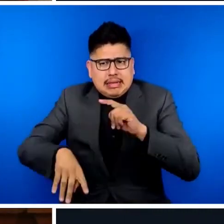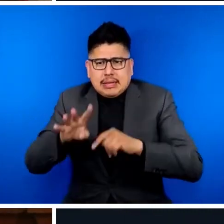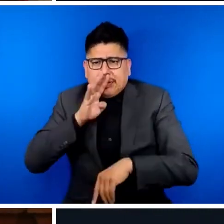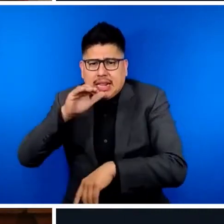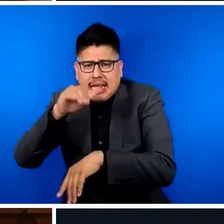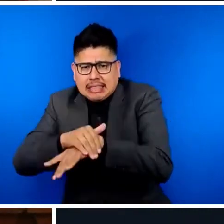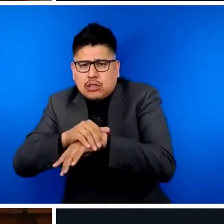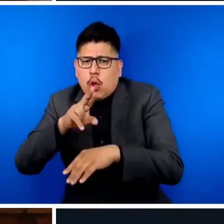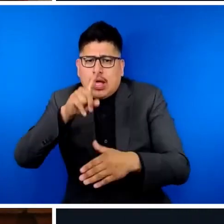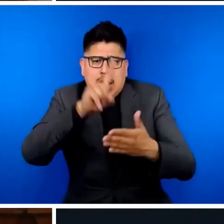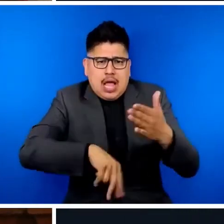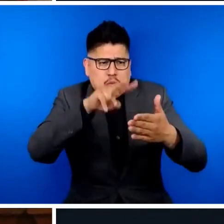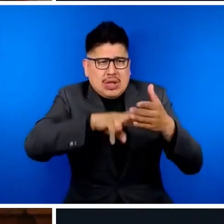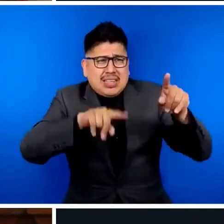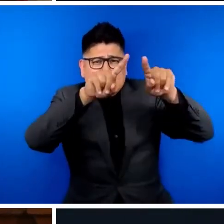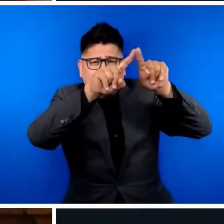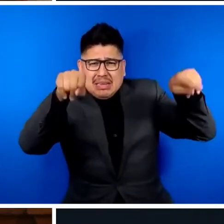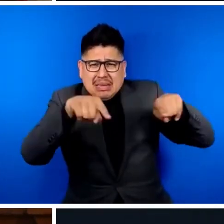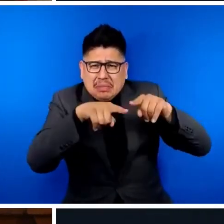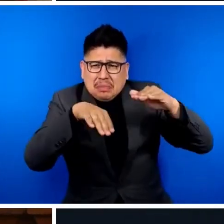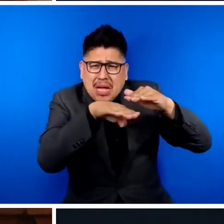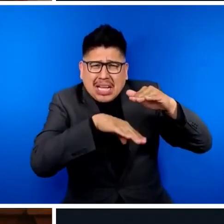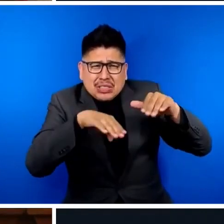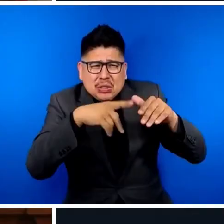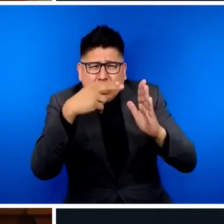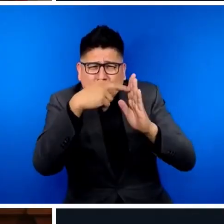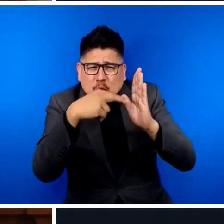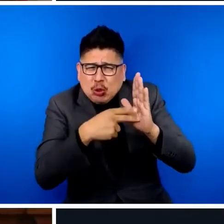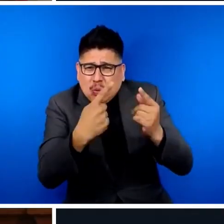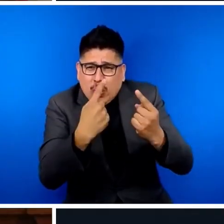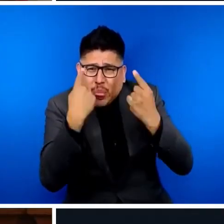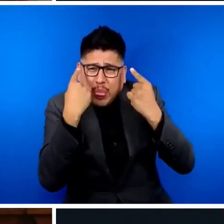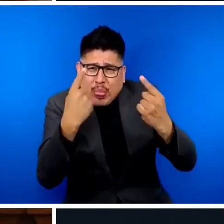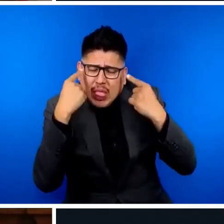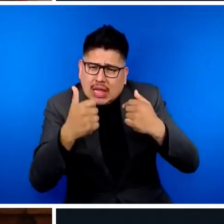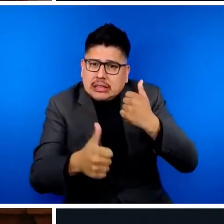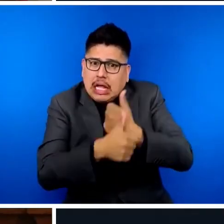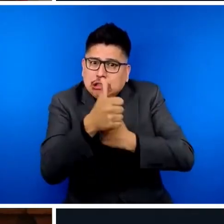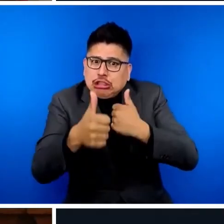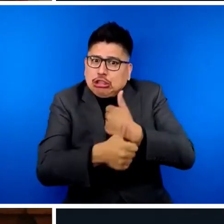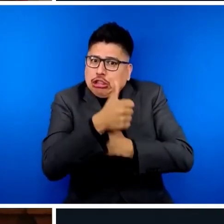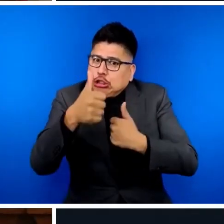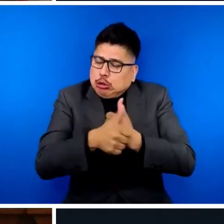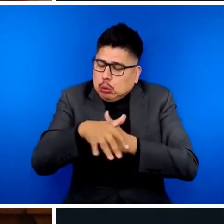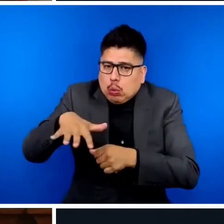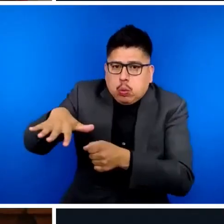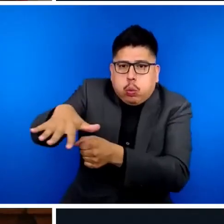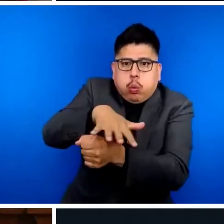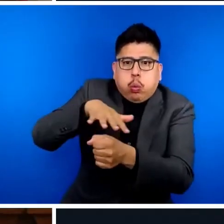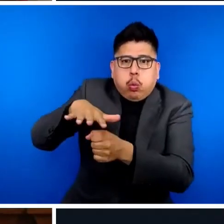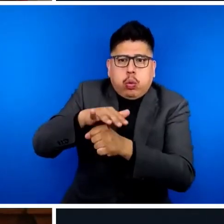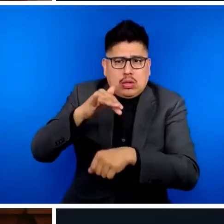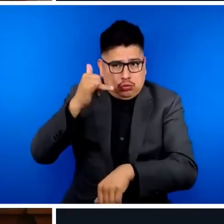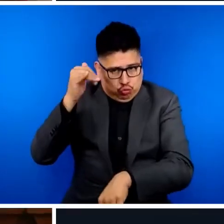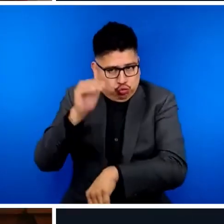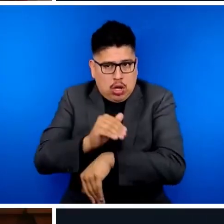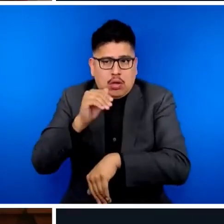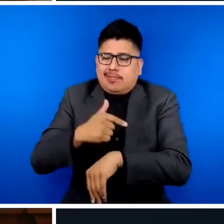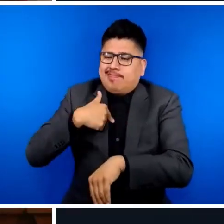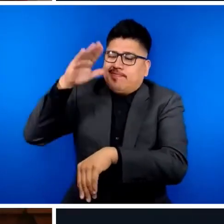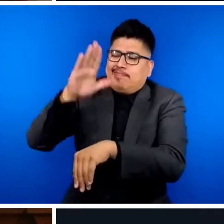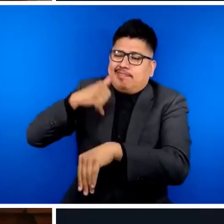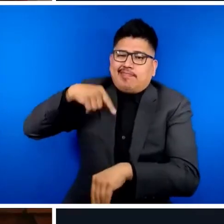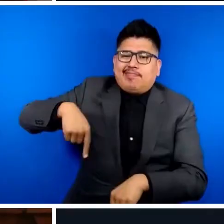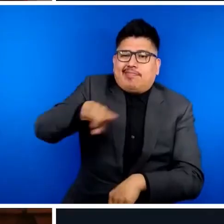to direction, speed, danger, or location. That's why tonight I'm calling on Congress to pass what we will